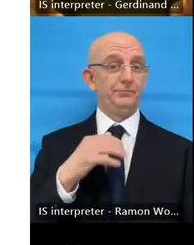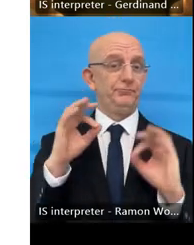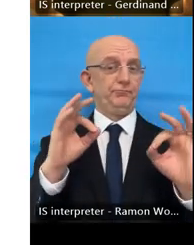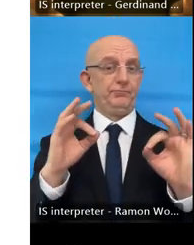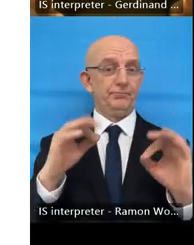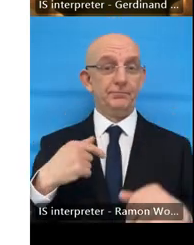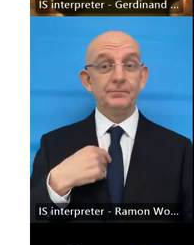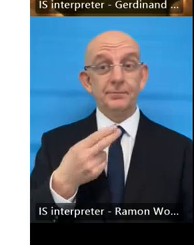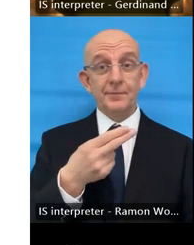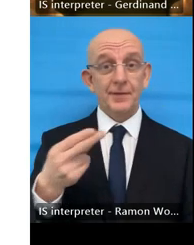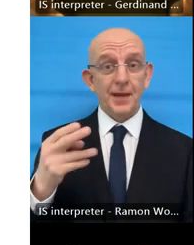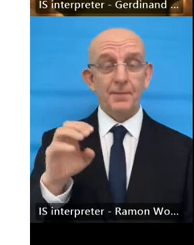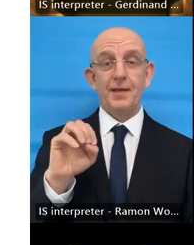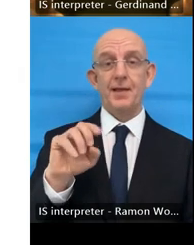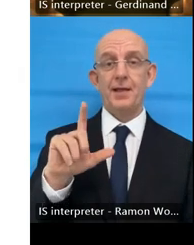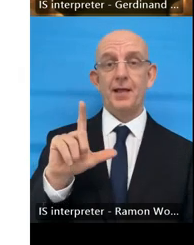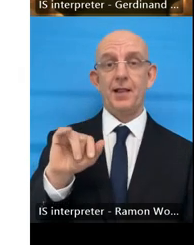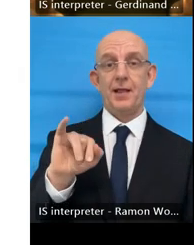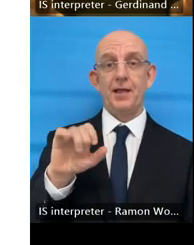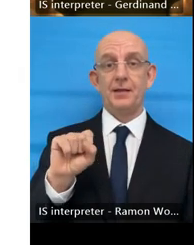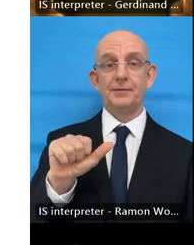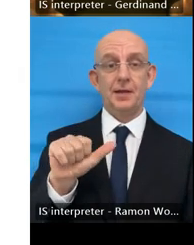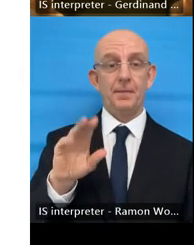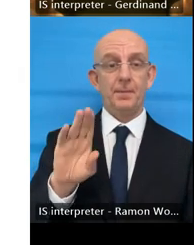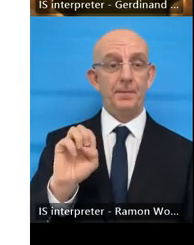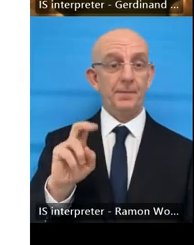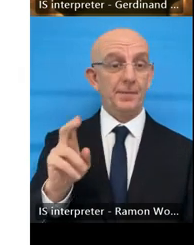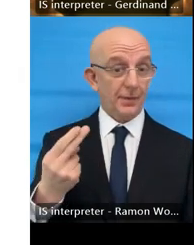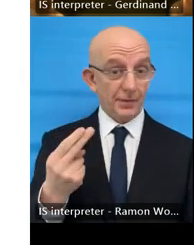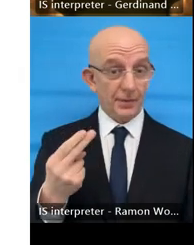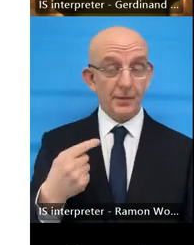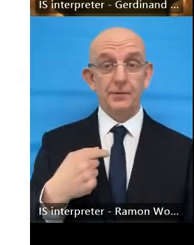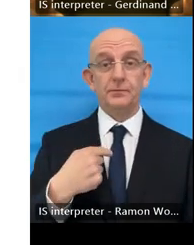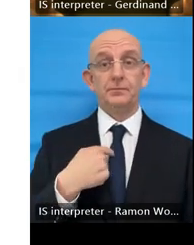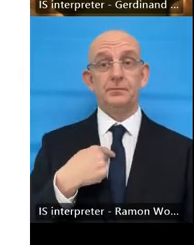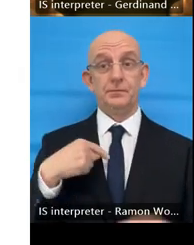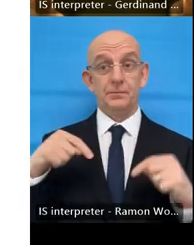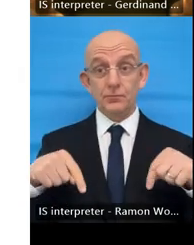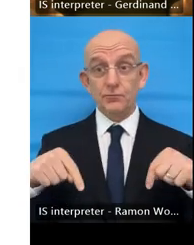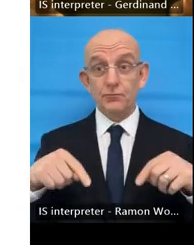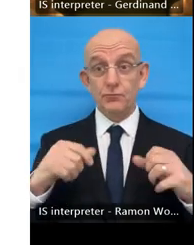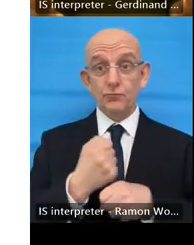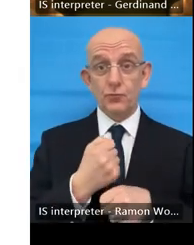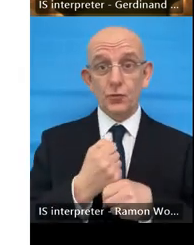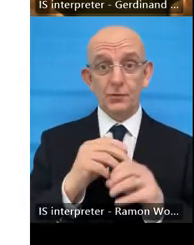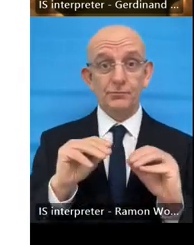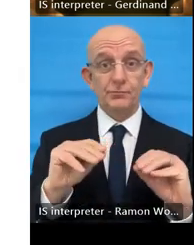department. Hello from me as well. I'm Martin, and I'm a student at this school called SZU Ungargasse.